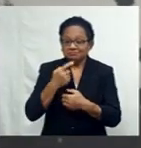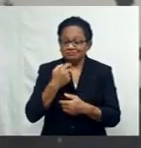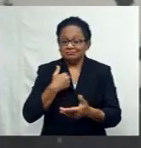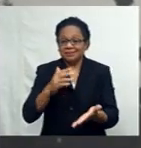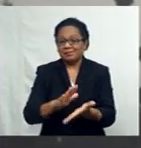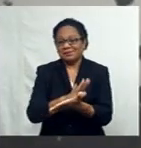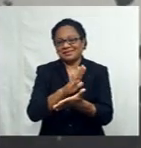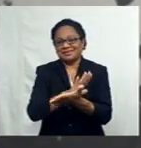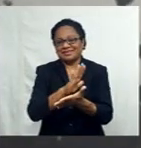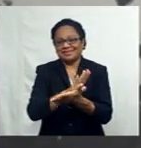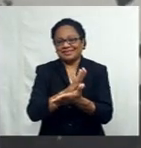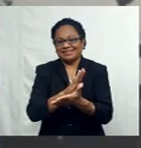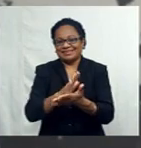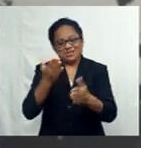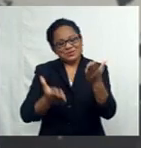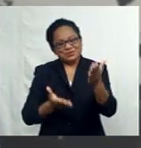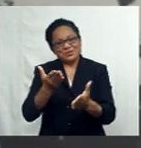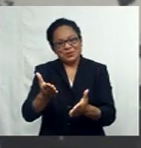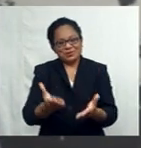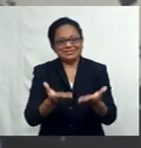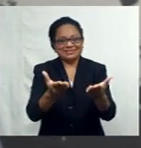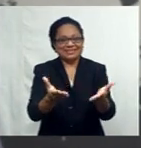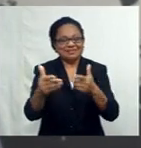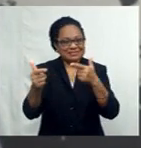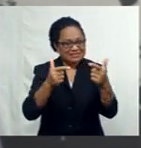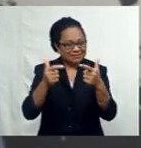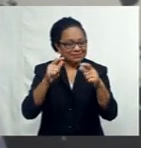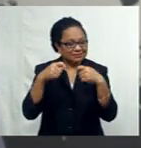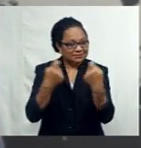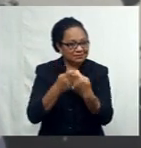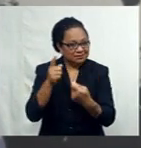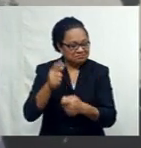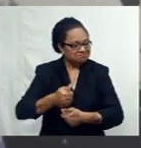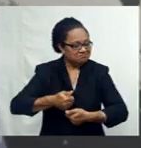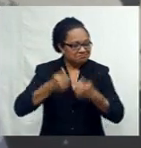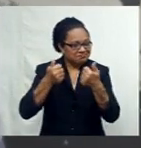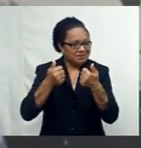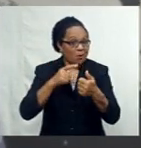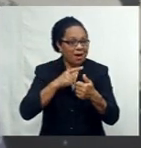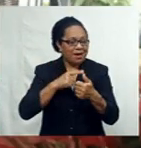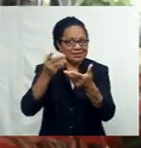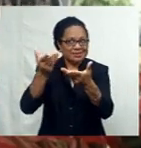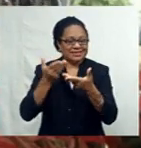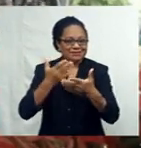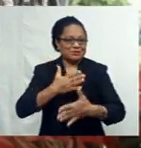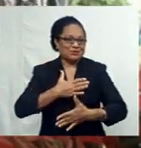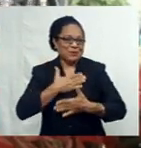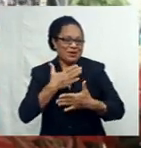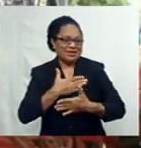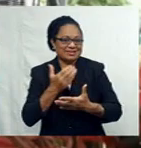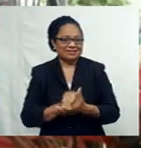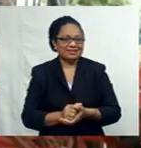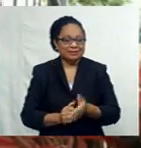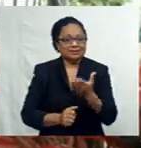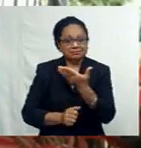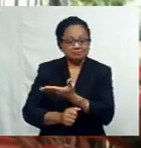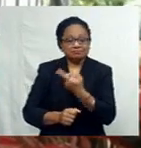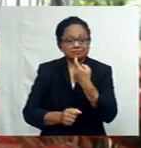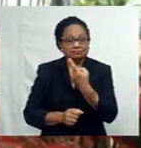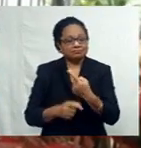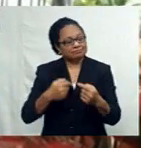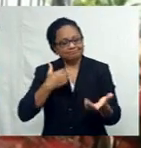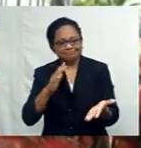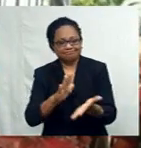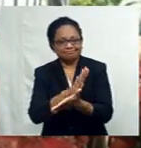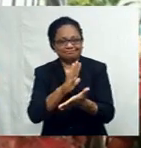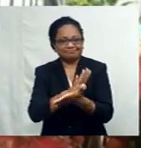I am happy with the reward to be given to our Sevens gladiators. It is deserving of the joy they brought us. I am happy with the